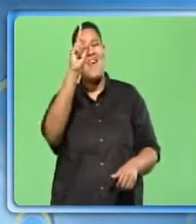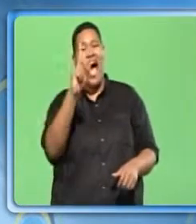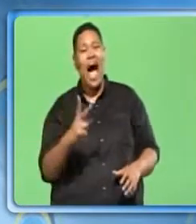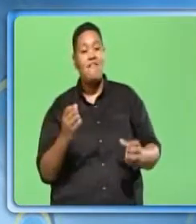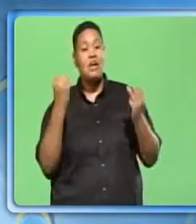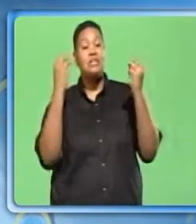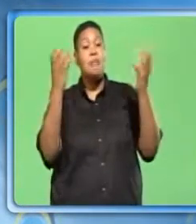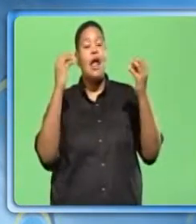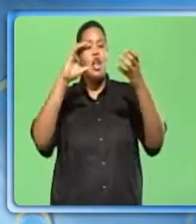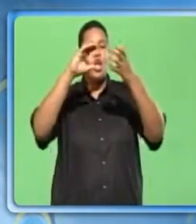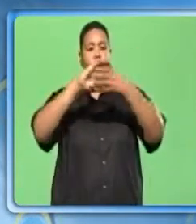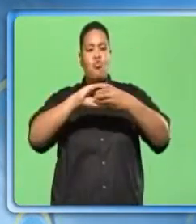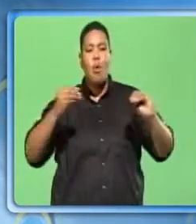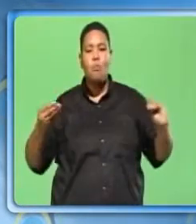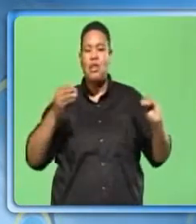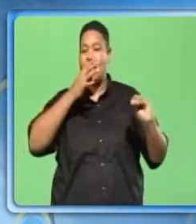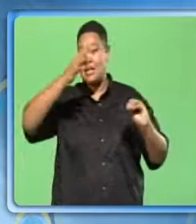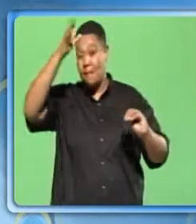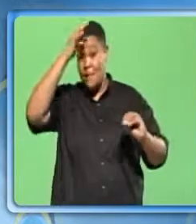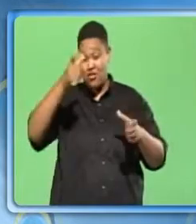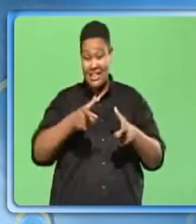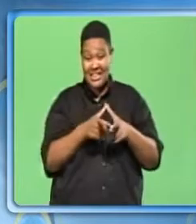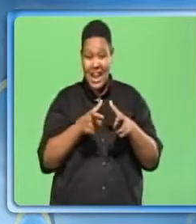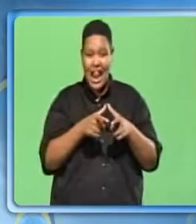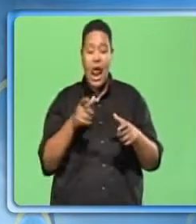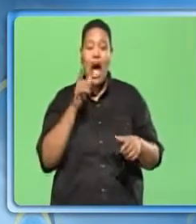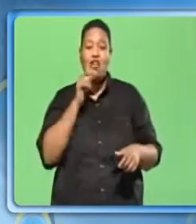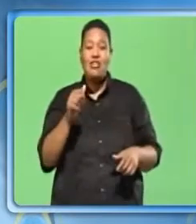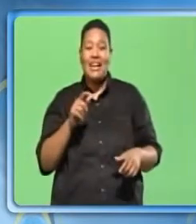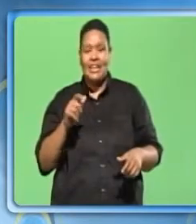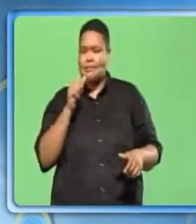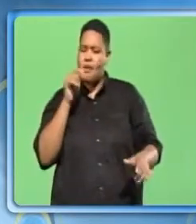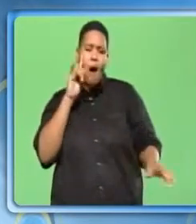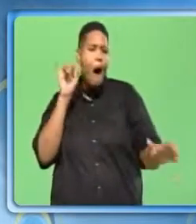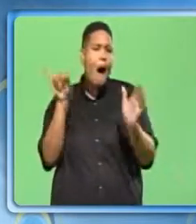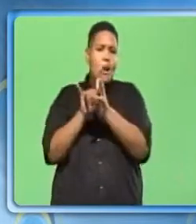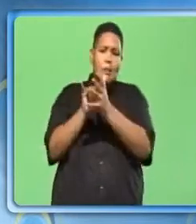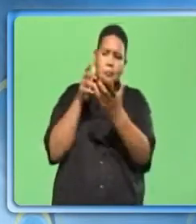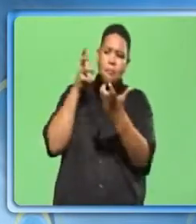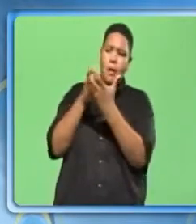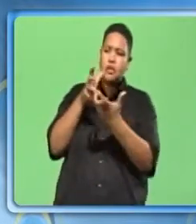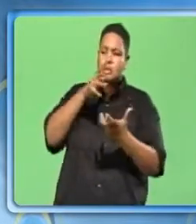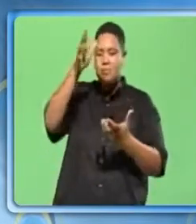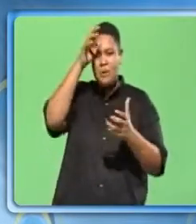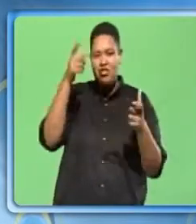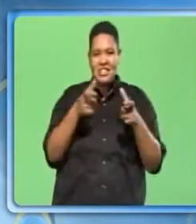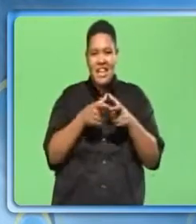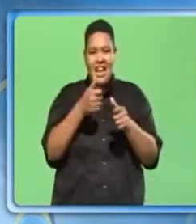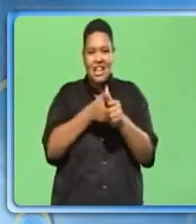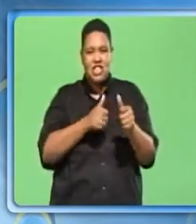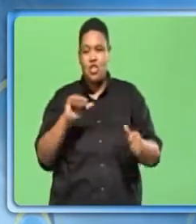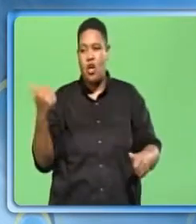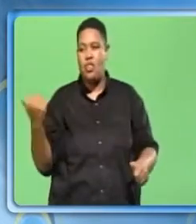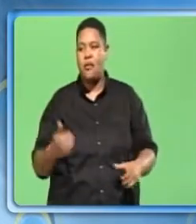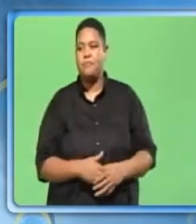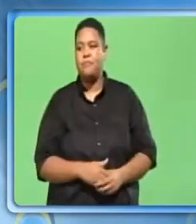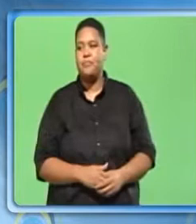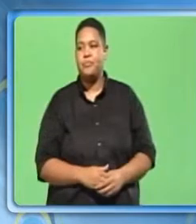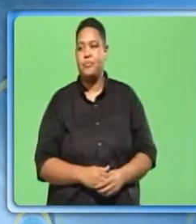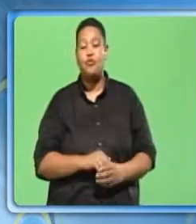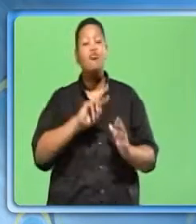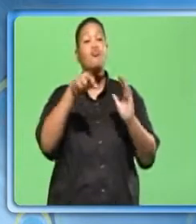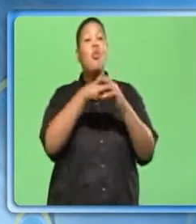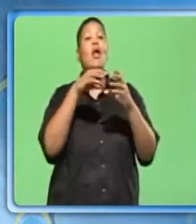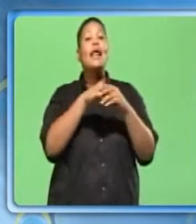the parent cell and genetically unidentical to the parent cell and to each other. Role in animal body.